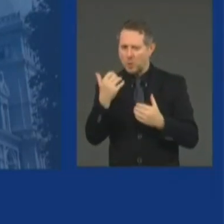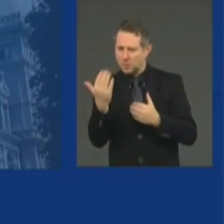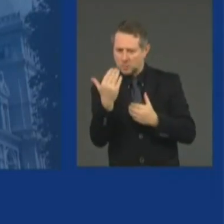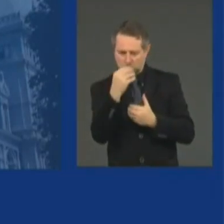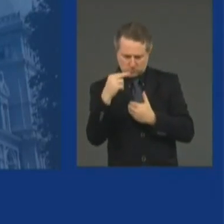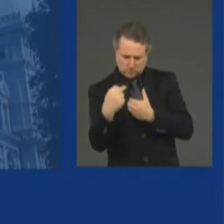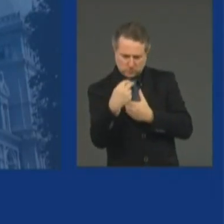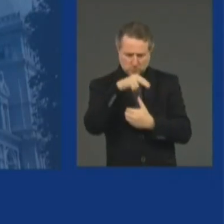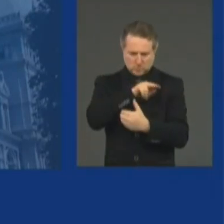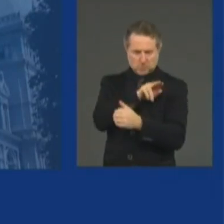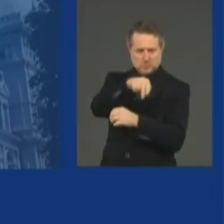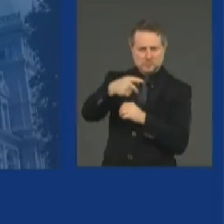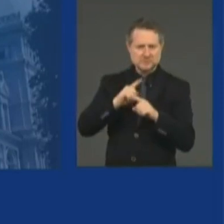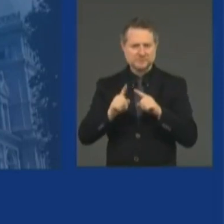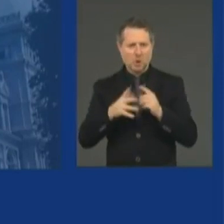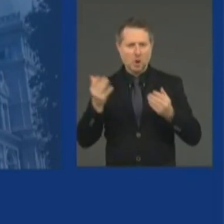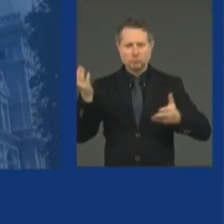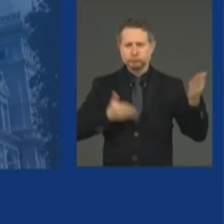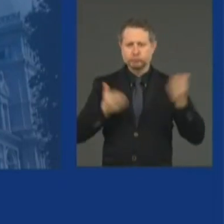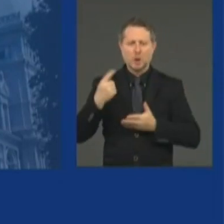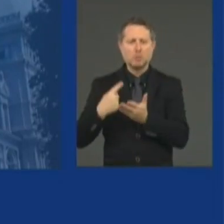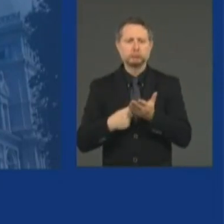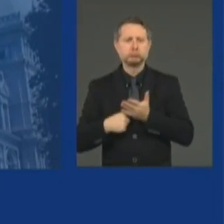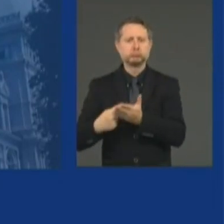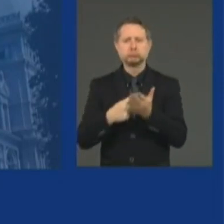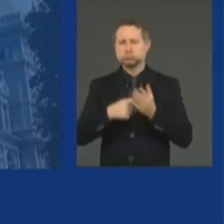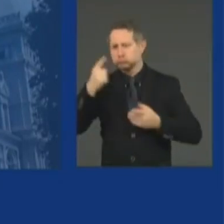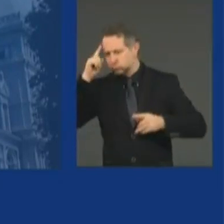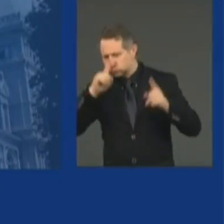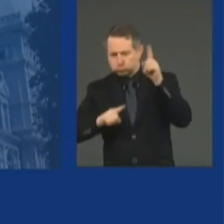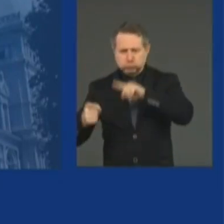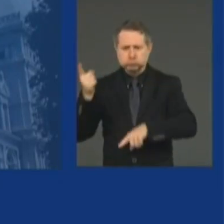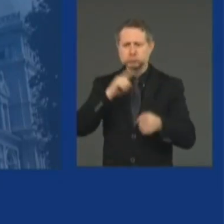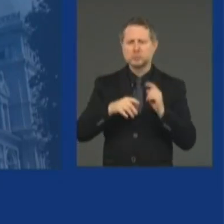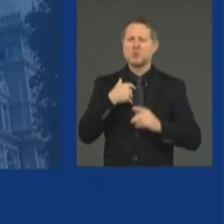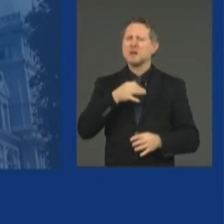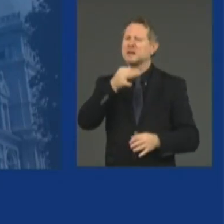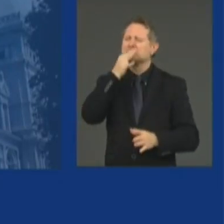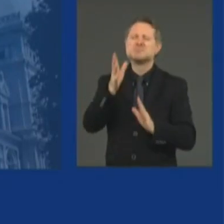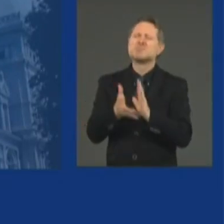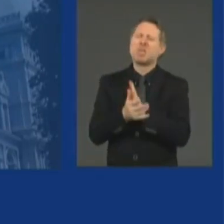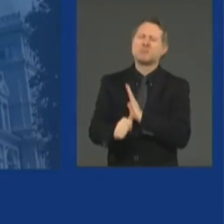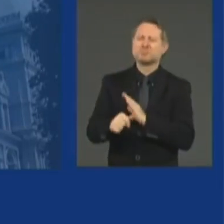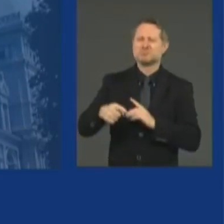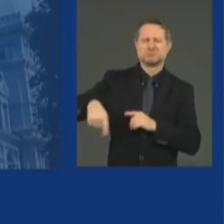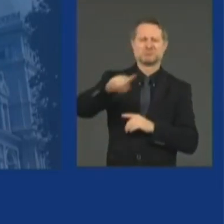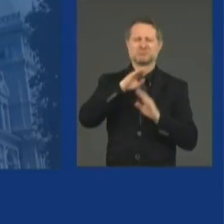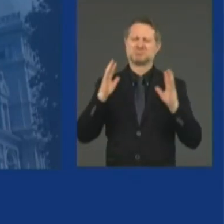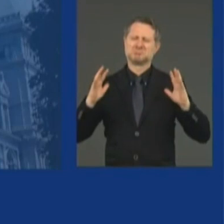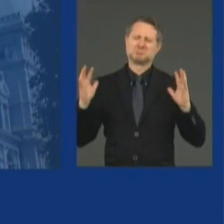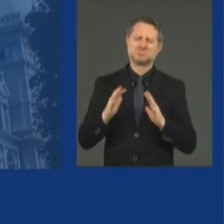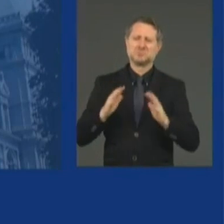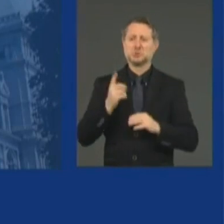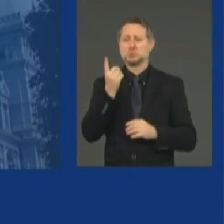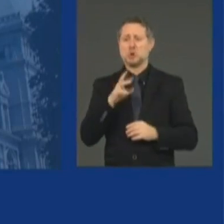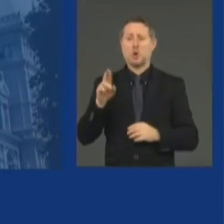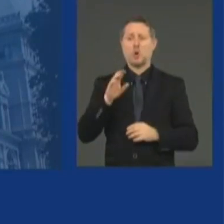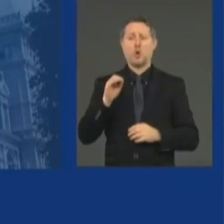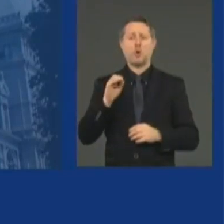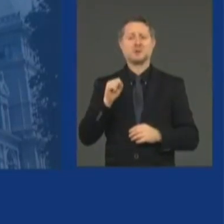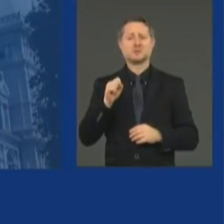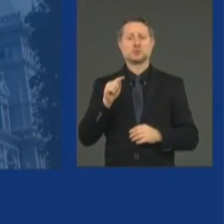get are the best path forward. Dr. Osterholm is